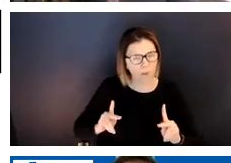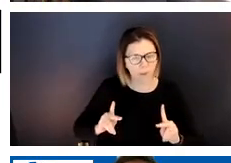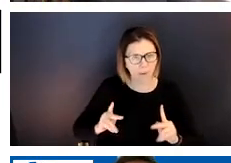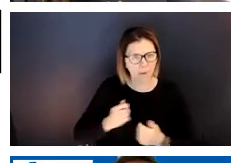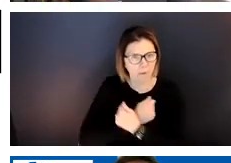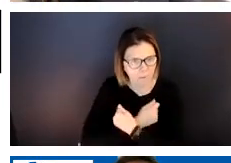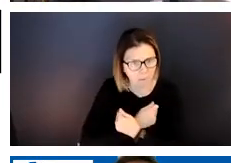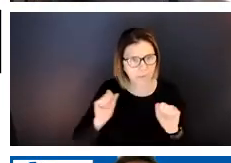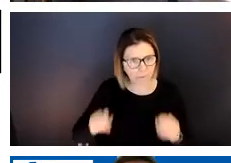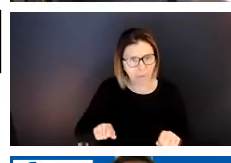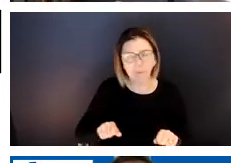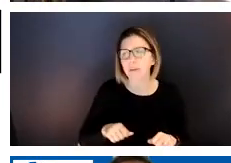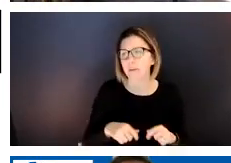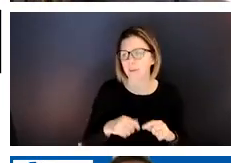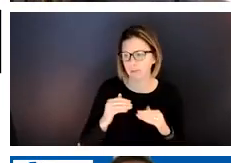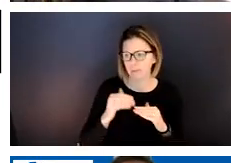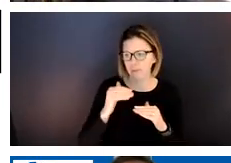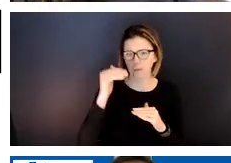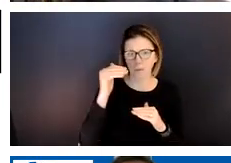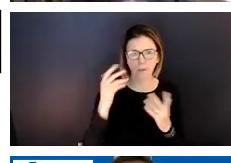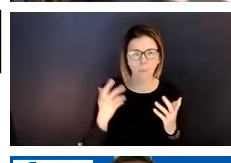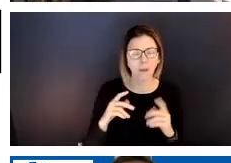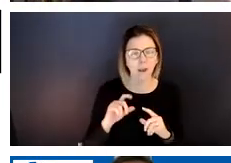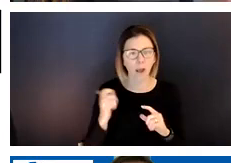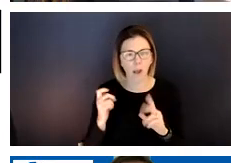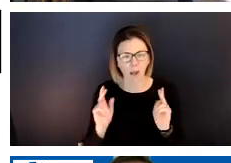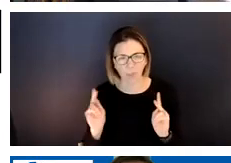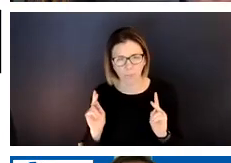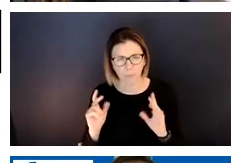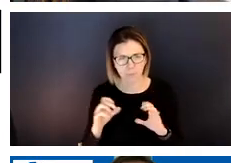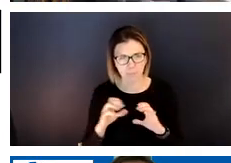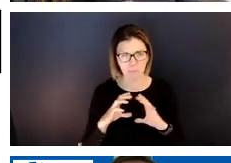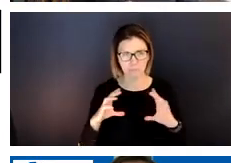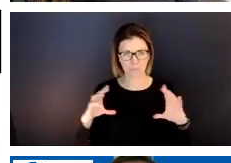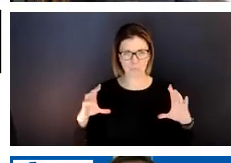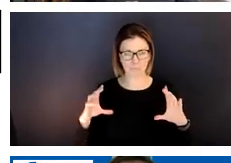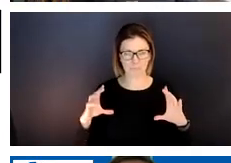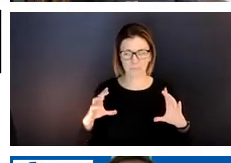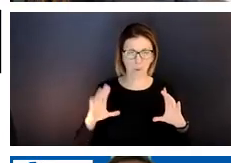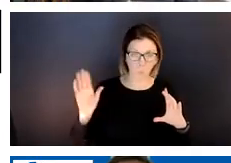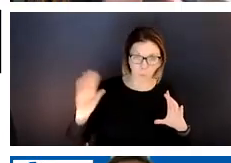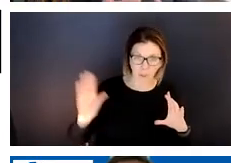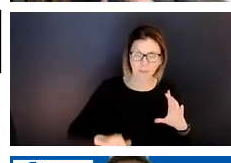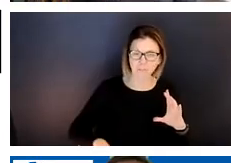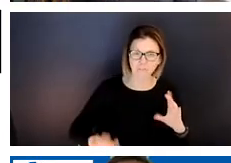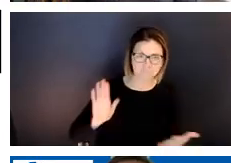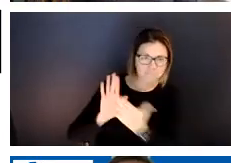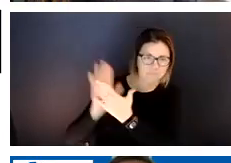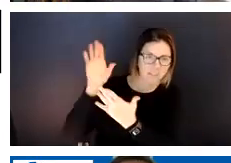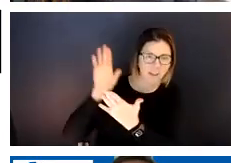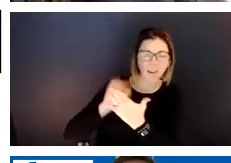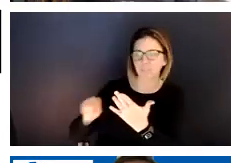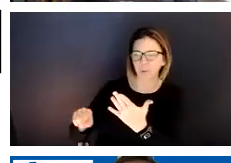interested. But there are other people that we should stick to a wave, a high five, maybe no